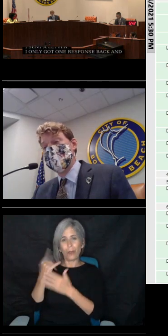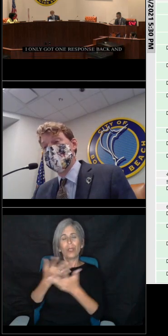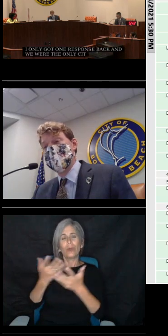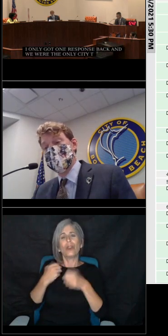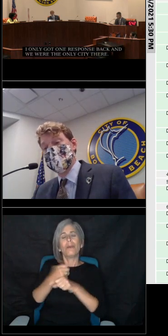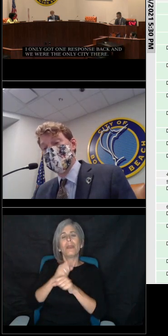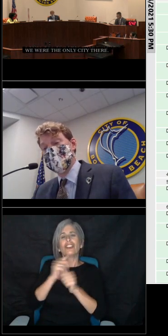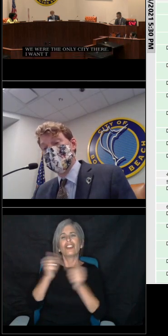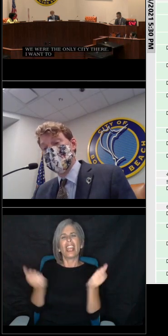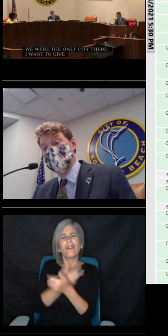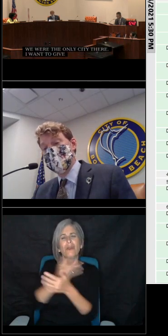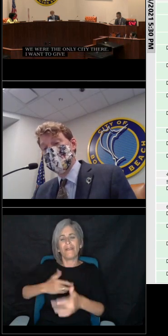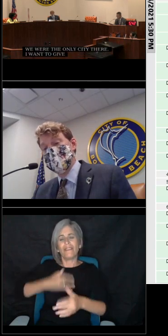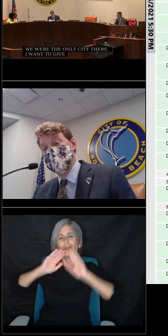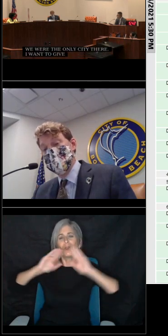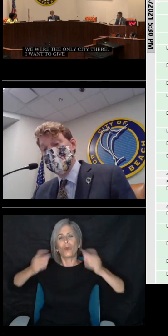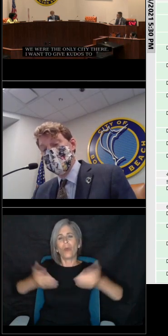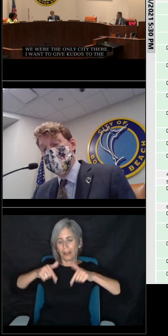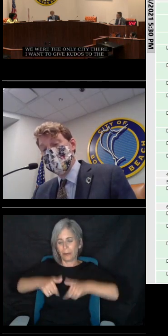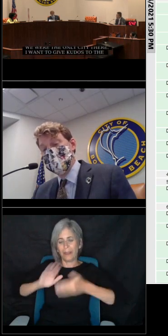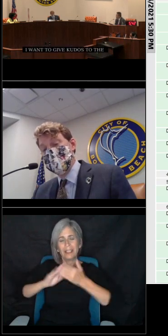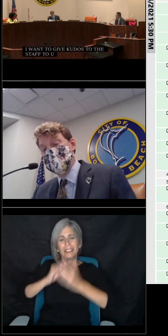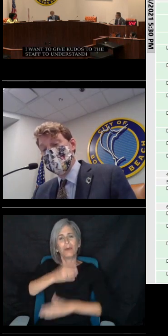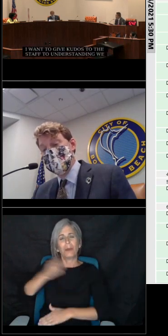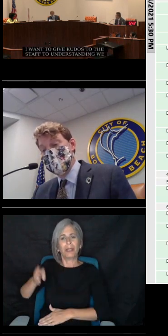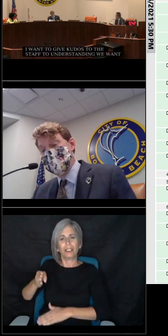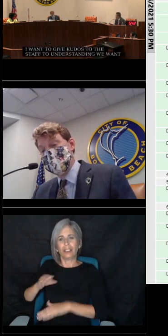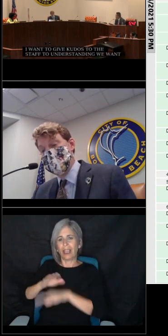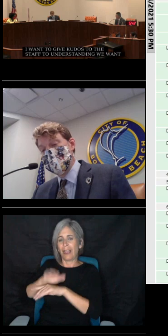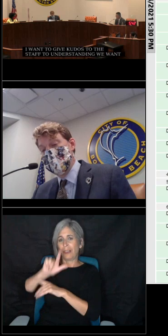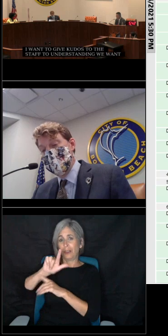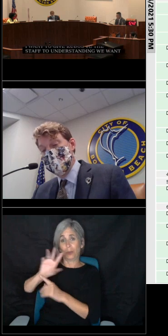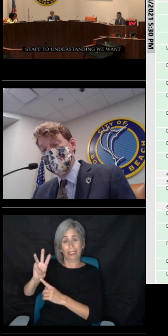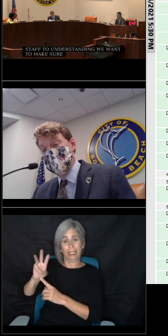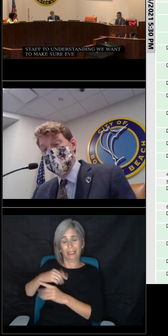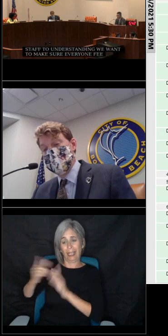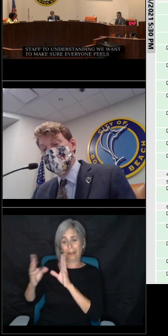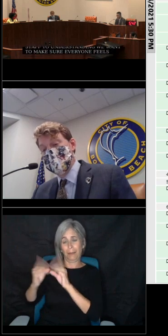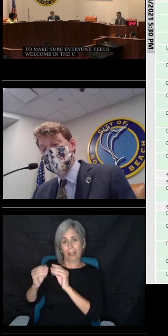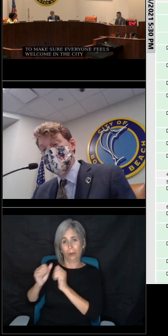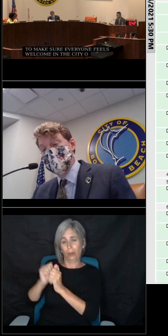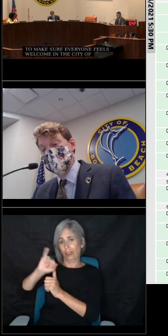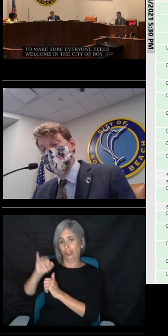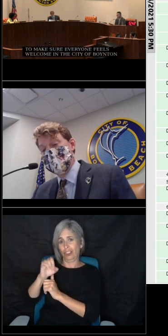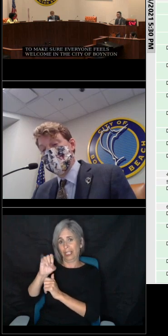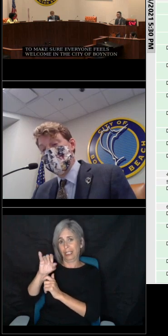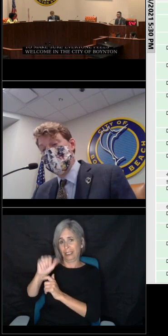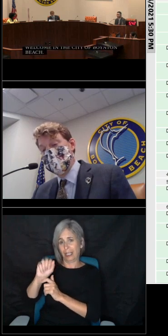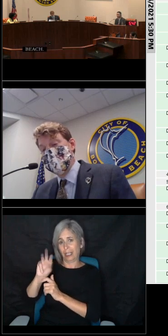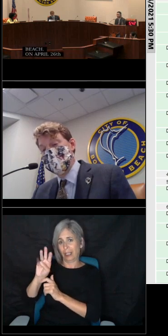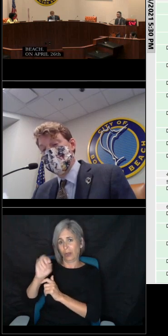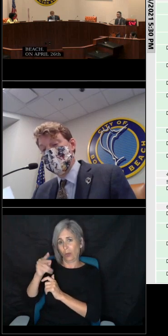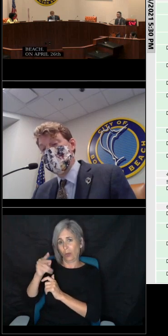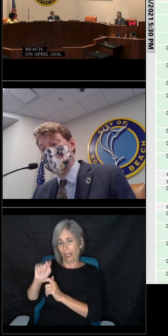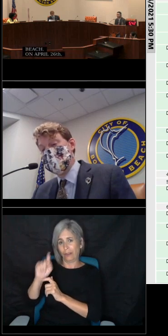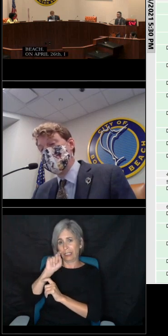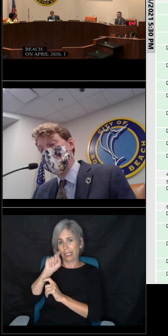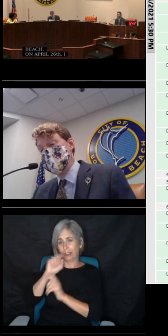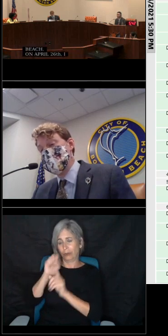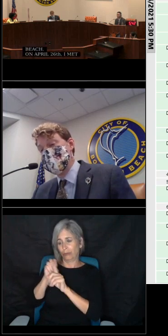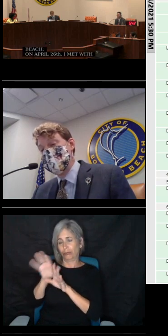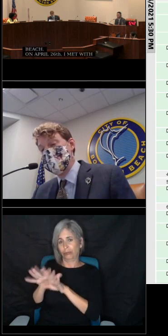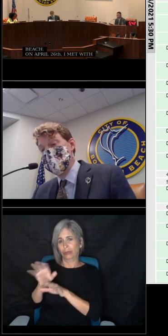sure everyone feels welcome in the city of Boynton Beach. On April 26th, I met with Jessica White for the Sexual Exploitation and Abuse